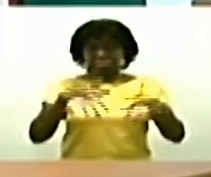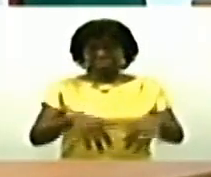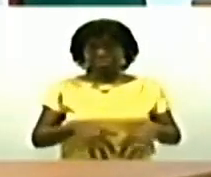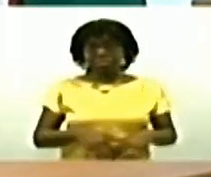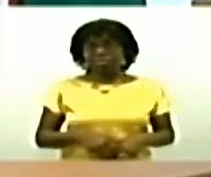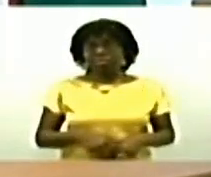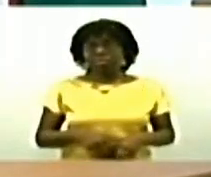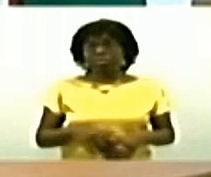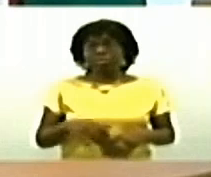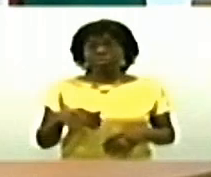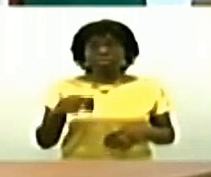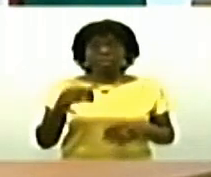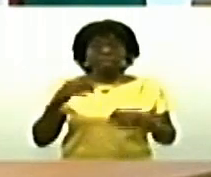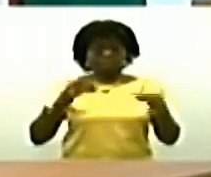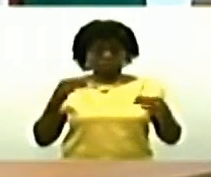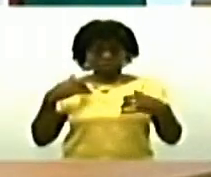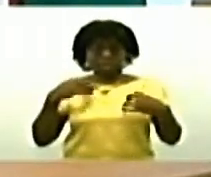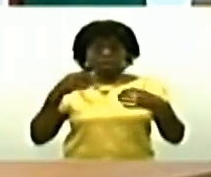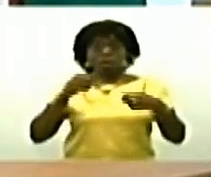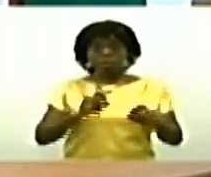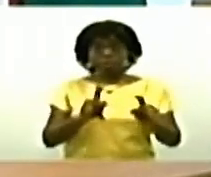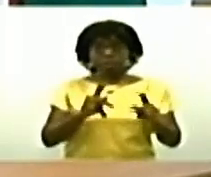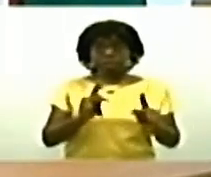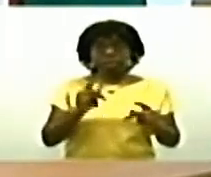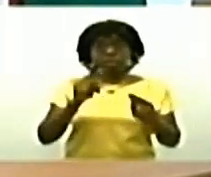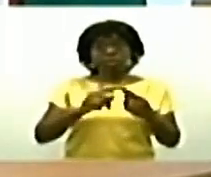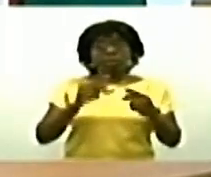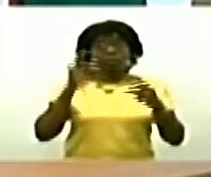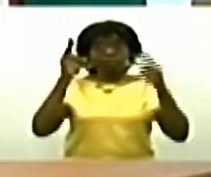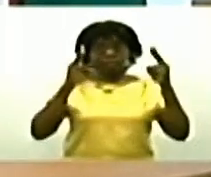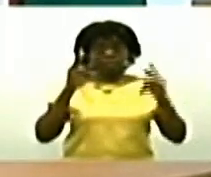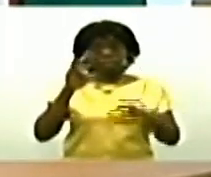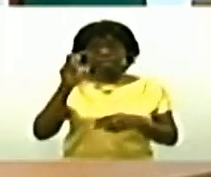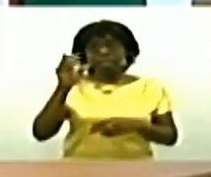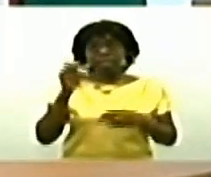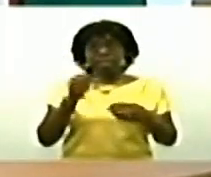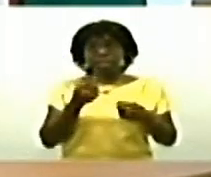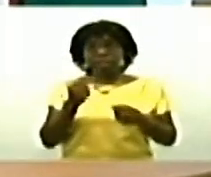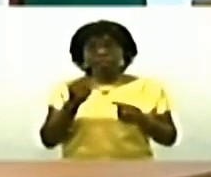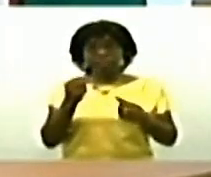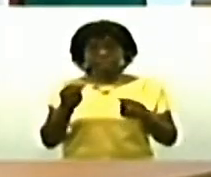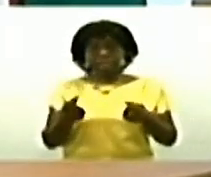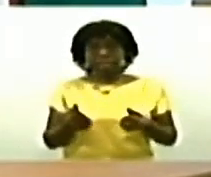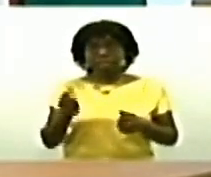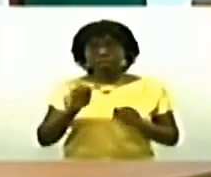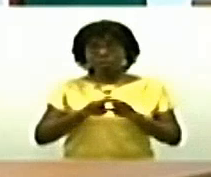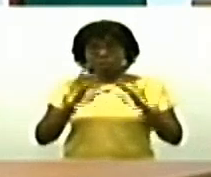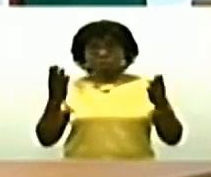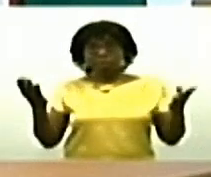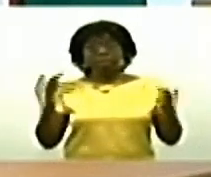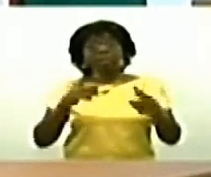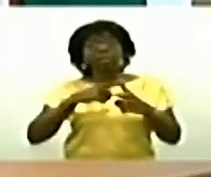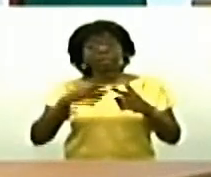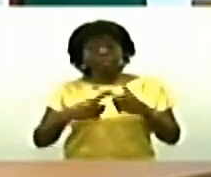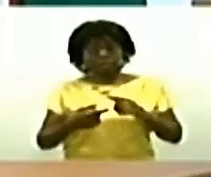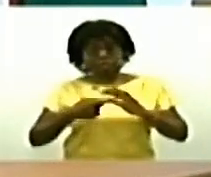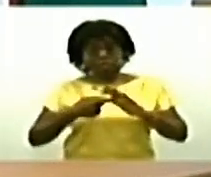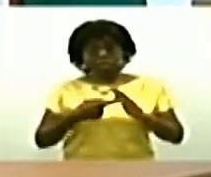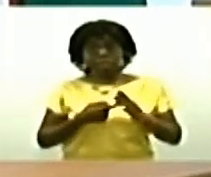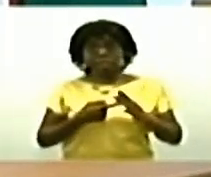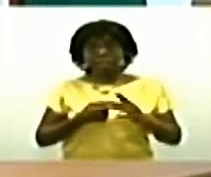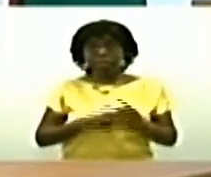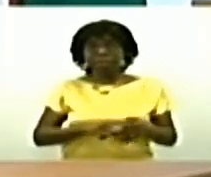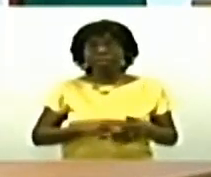If you had an opportunity to visit the Silver Sands at its opening, then you will begin to have an